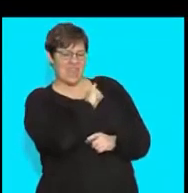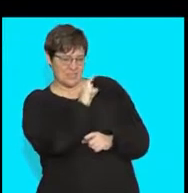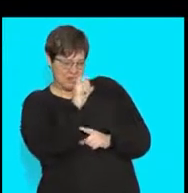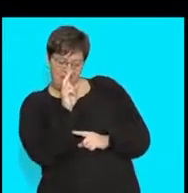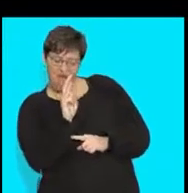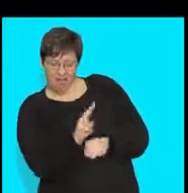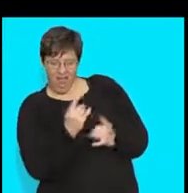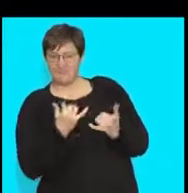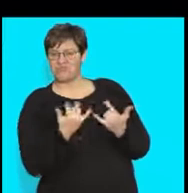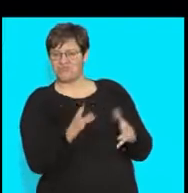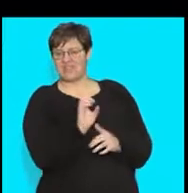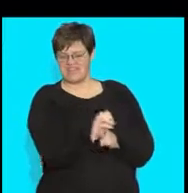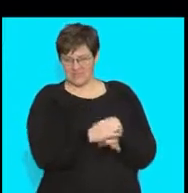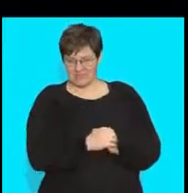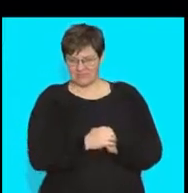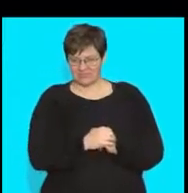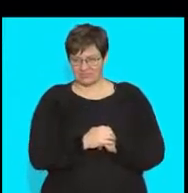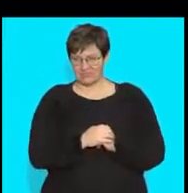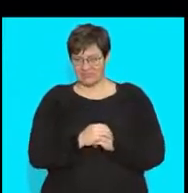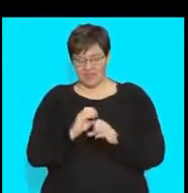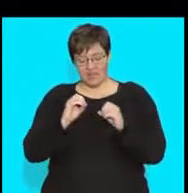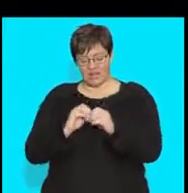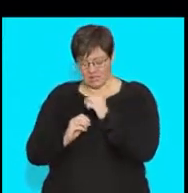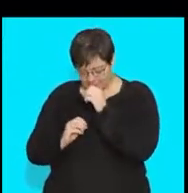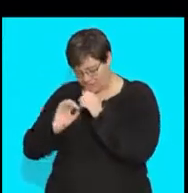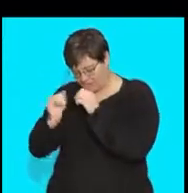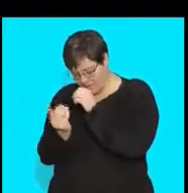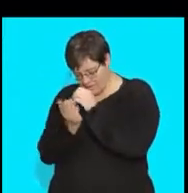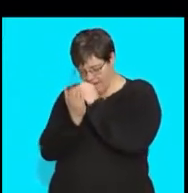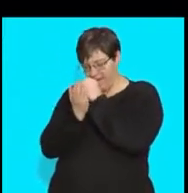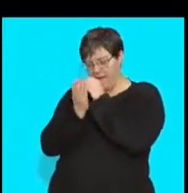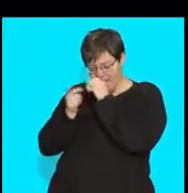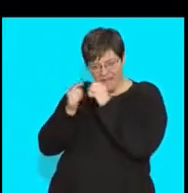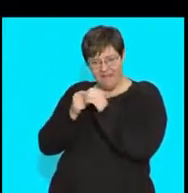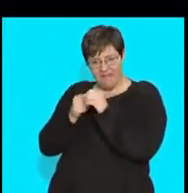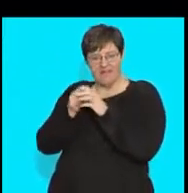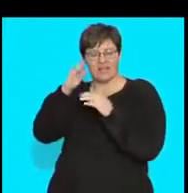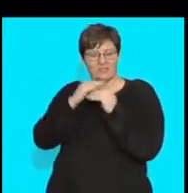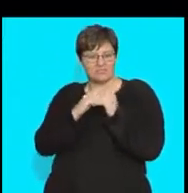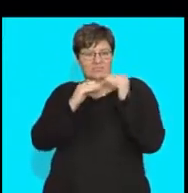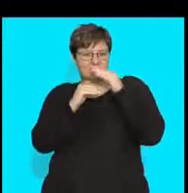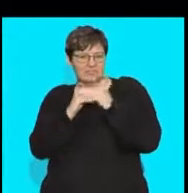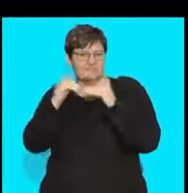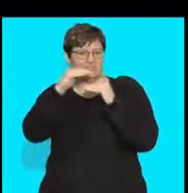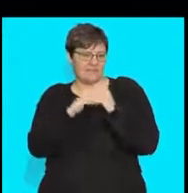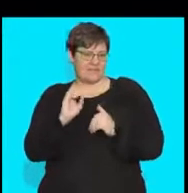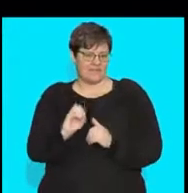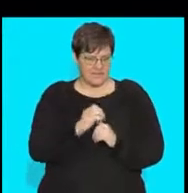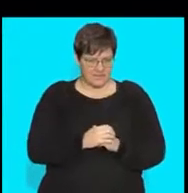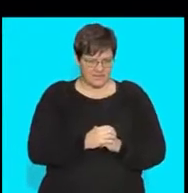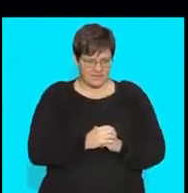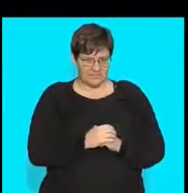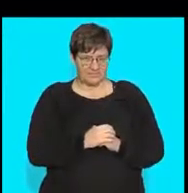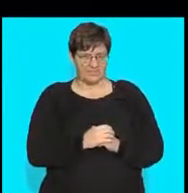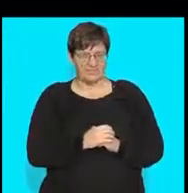appear green. So this is what it would look like underneath the micrograph. Here's all the little layers, all right, of